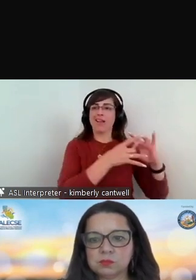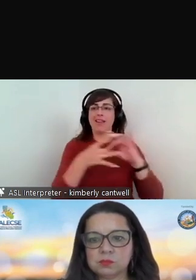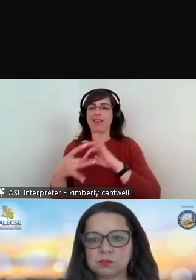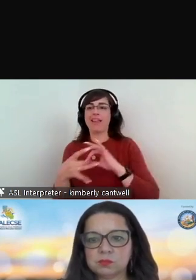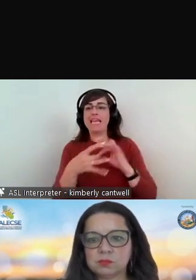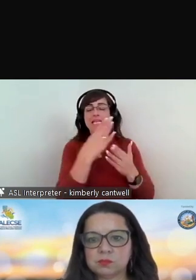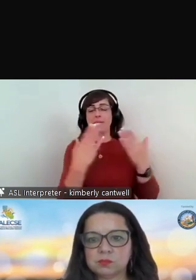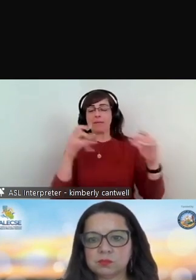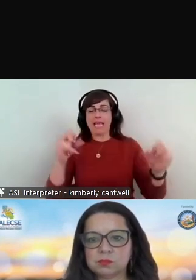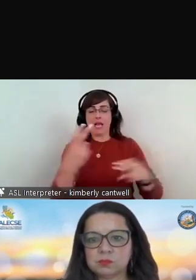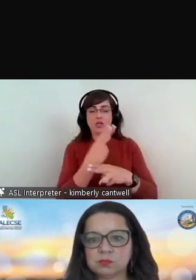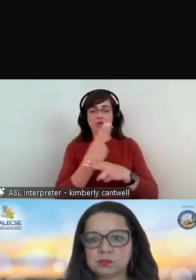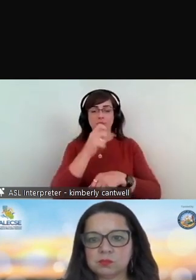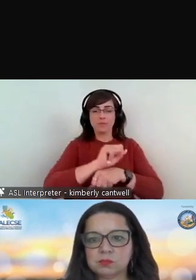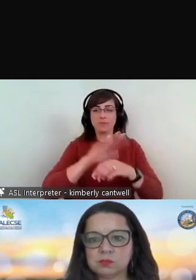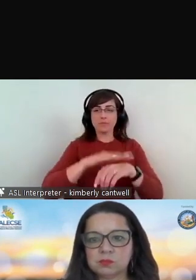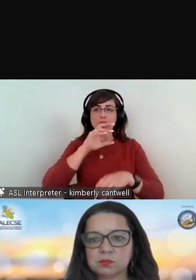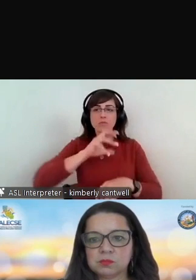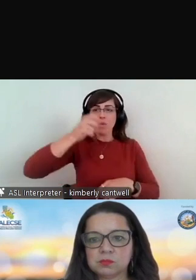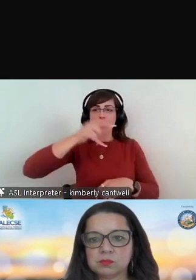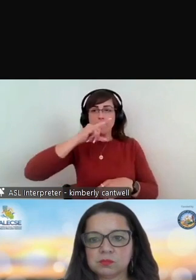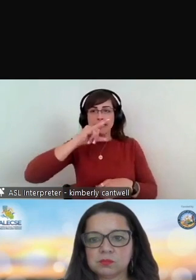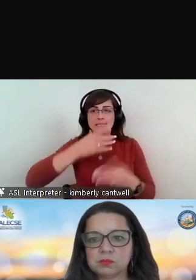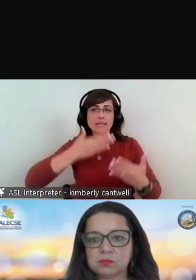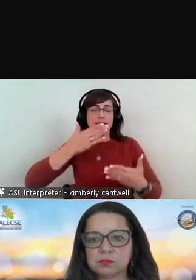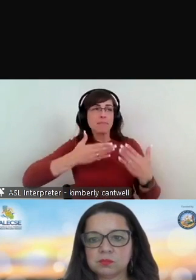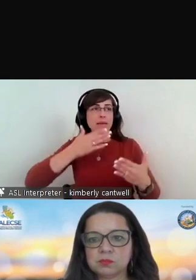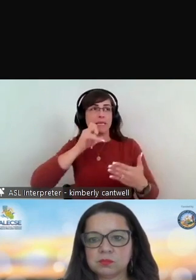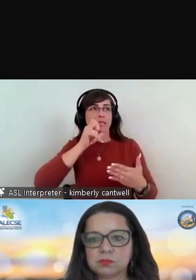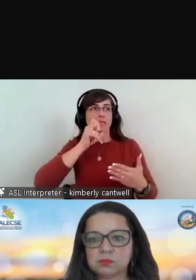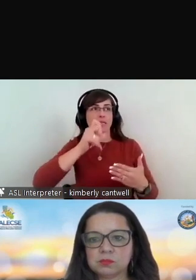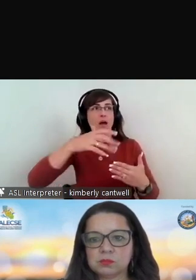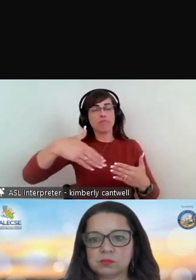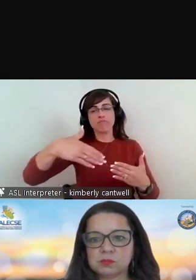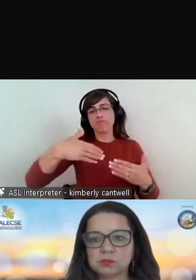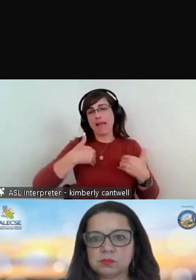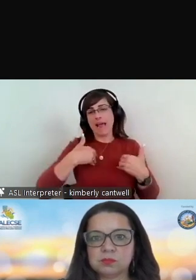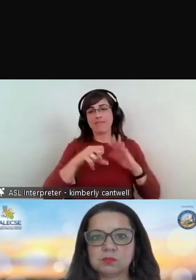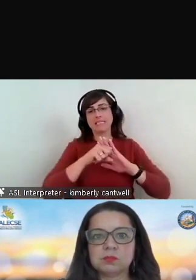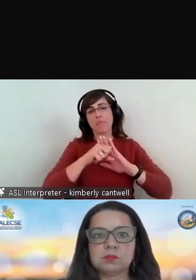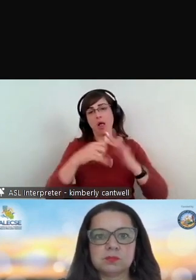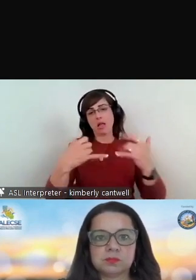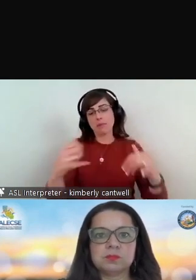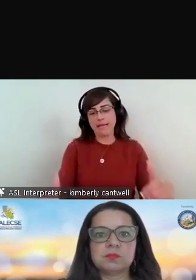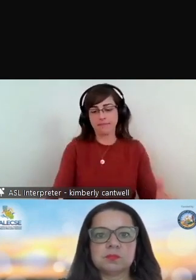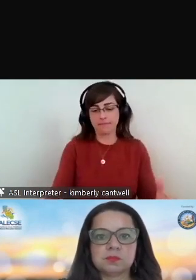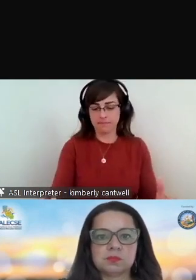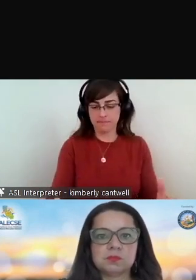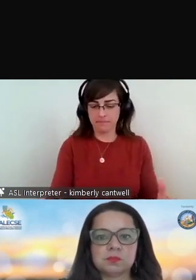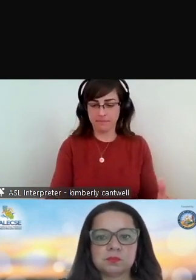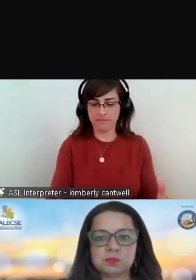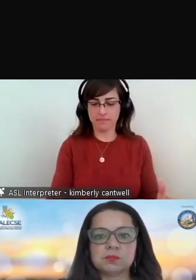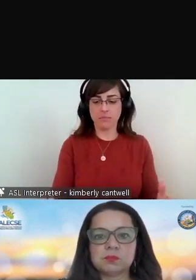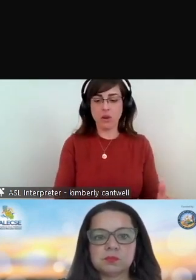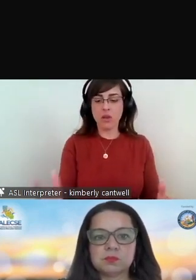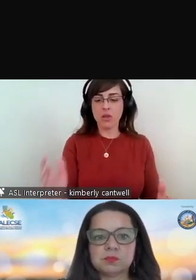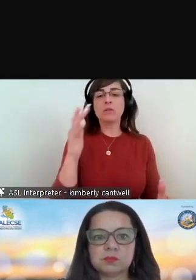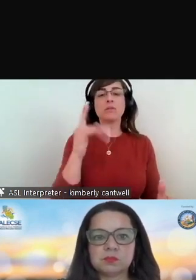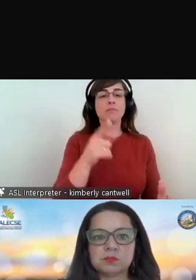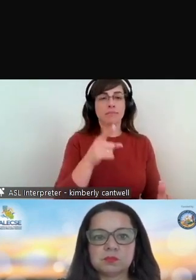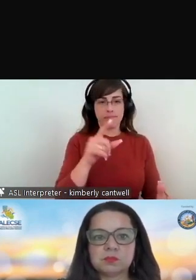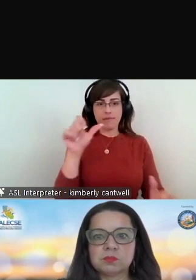you can use as you're working with older kids who might not yet have symbolic play. And so then this